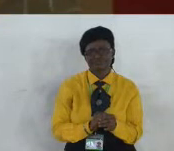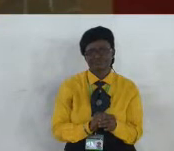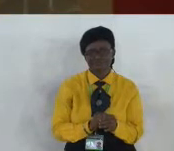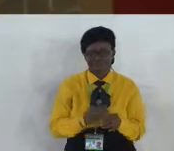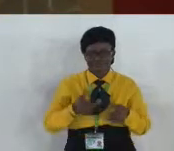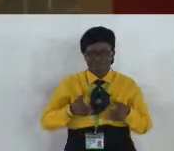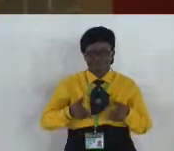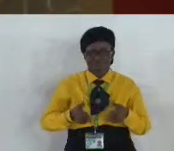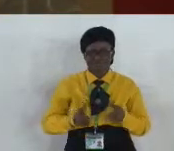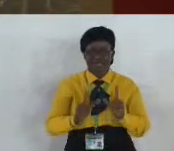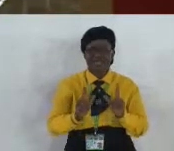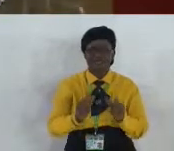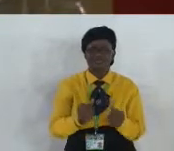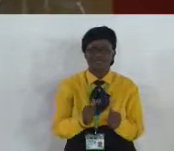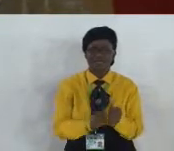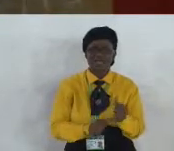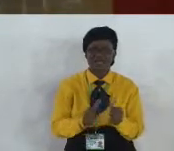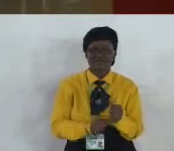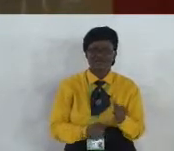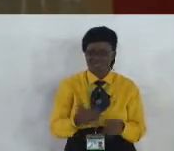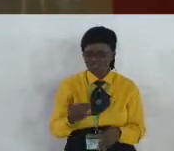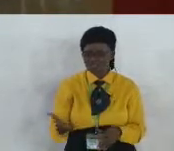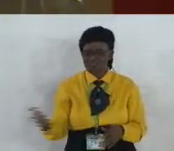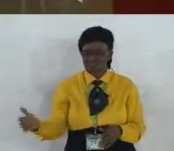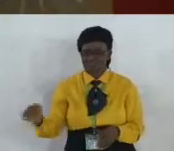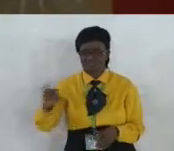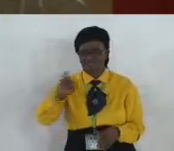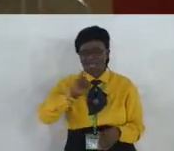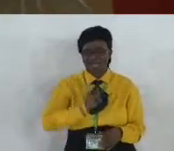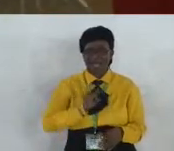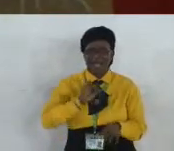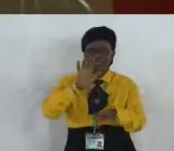Let everything I touch